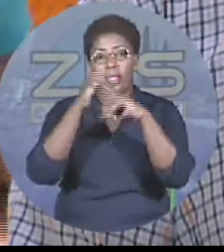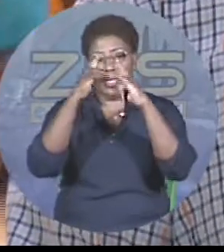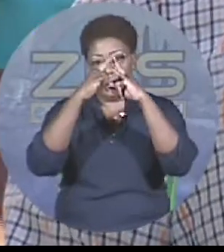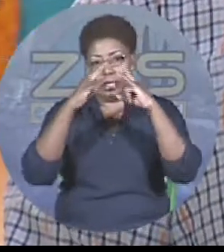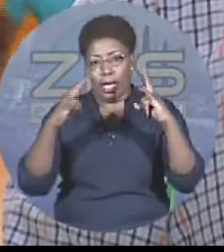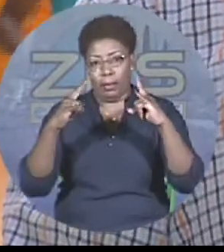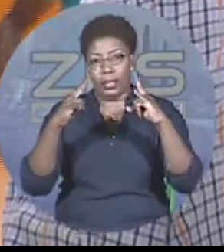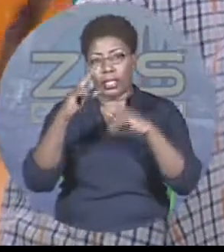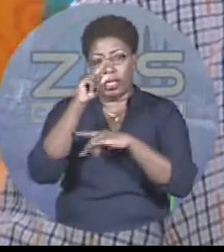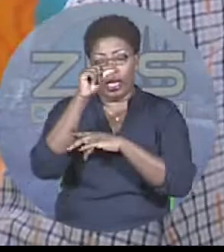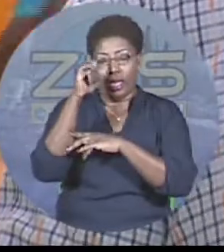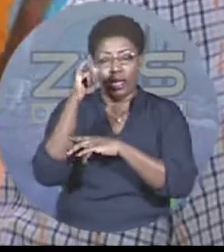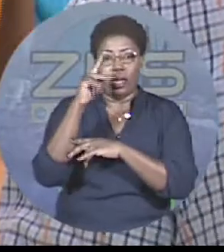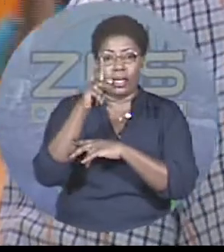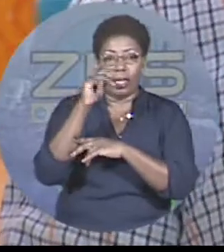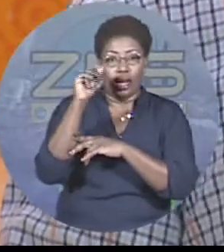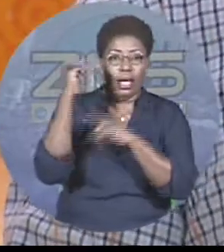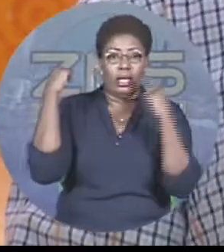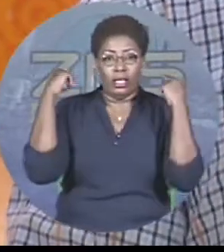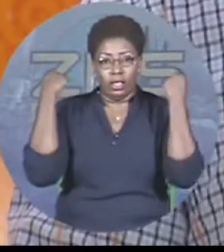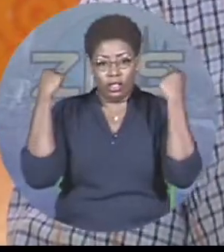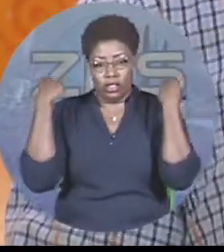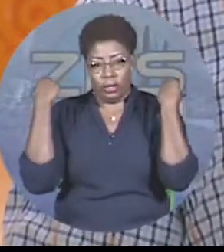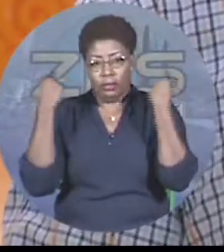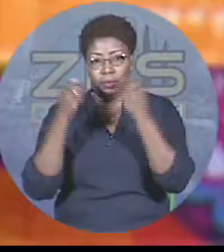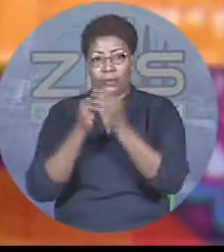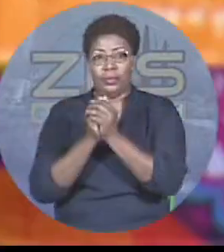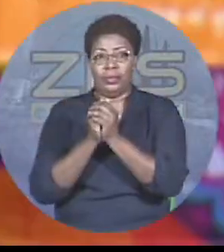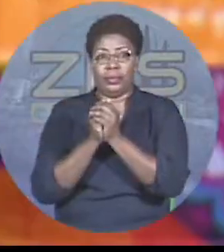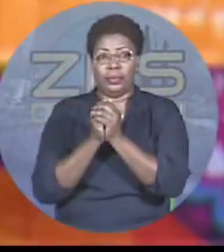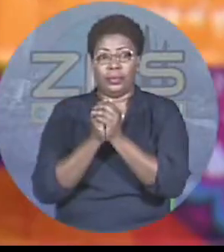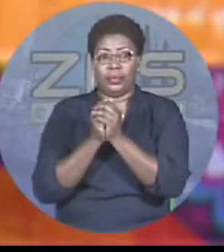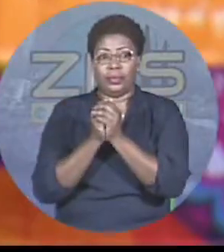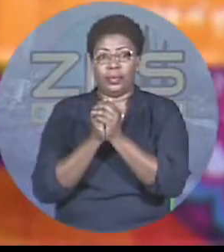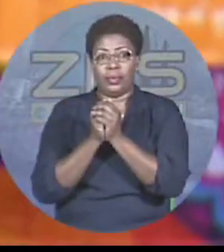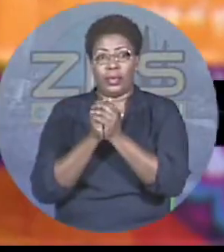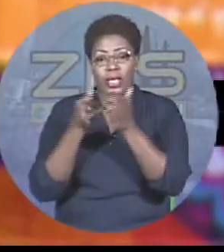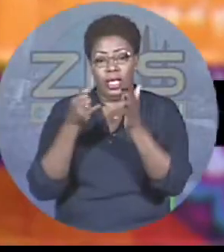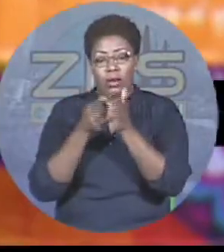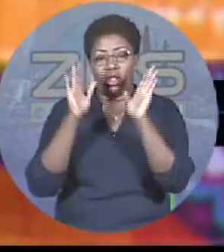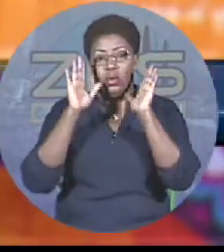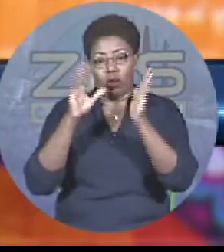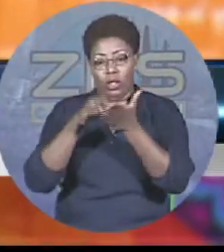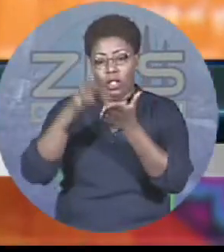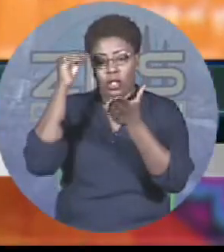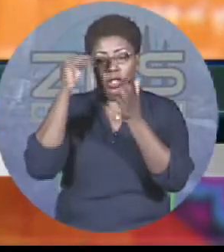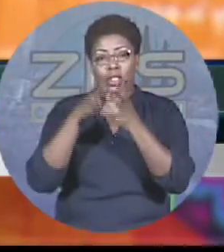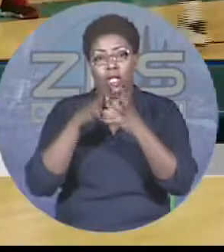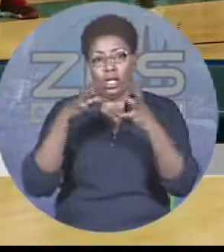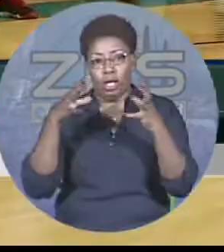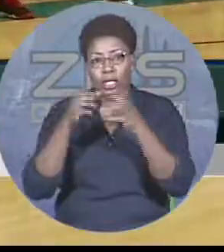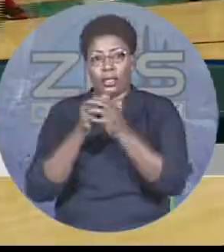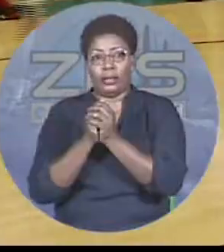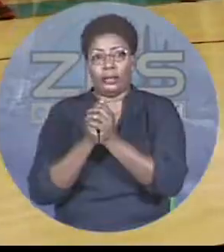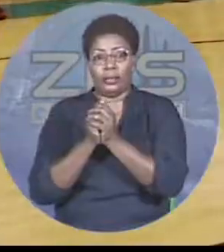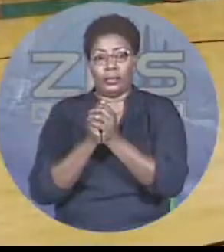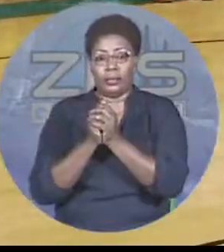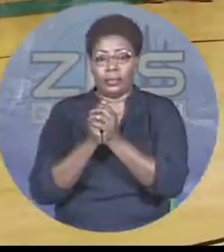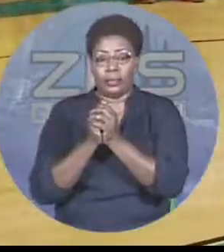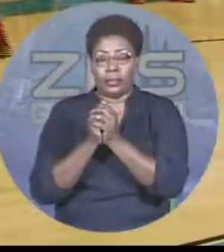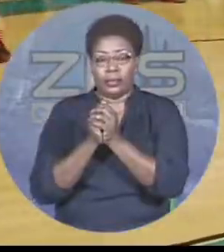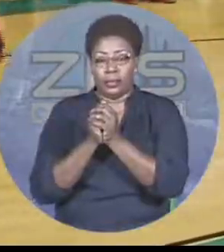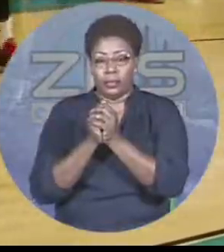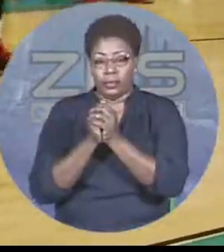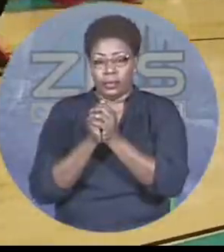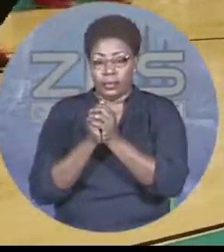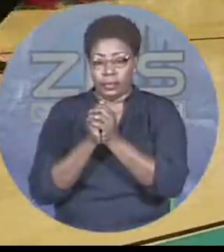count of it, we might have some future Buddy Hields in the making. It was great, you know, we learned a lot. It's talented. So, you believe in the future